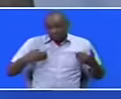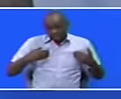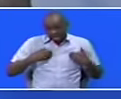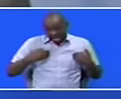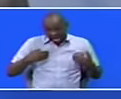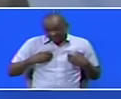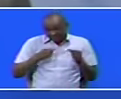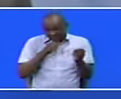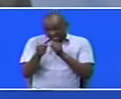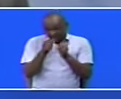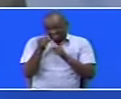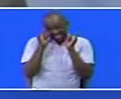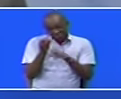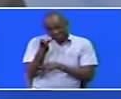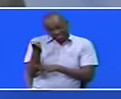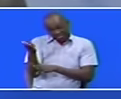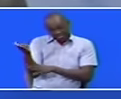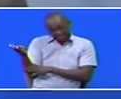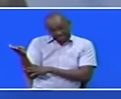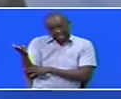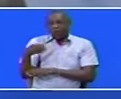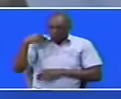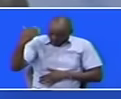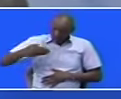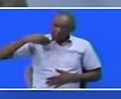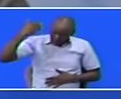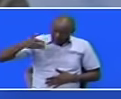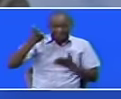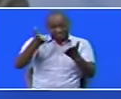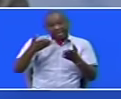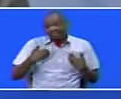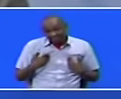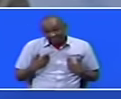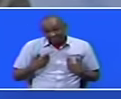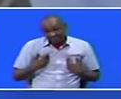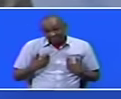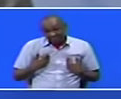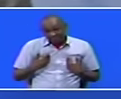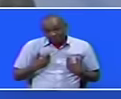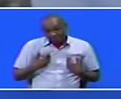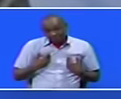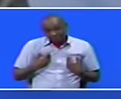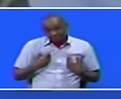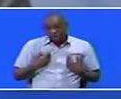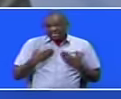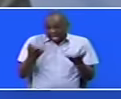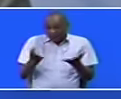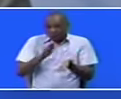renewed violence on a daily basis. And any hope of